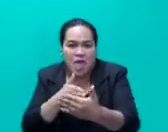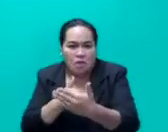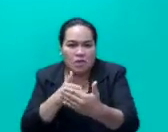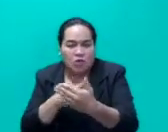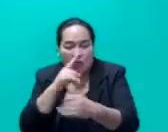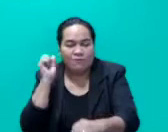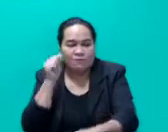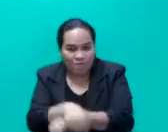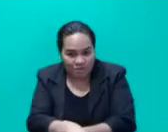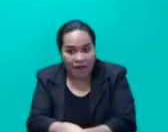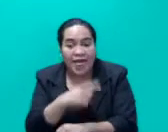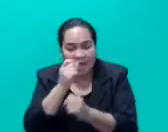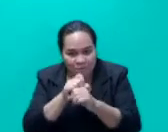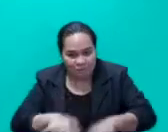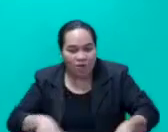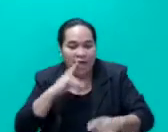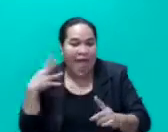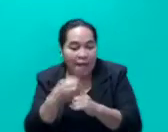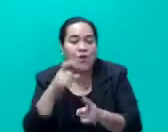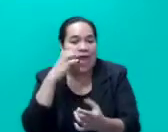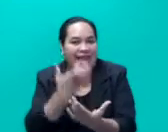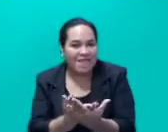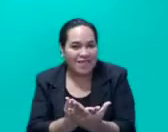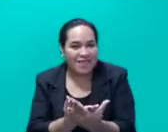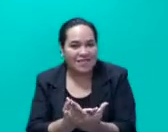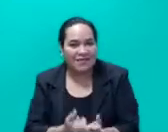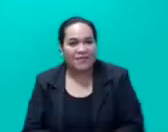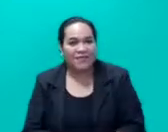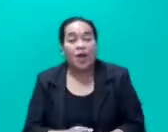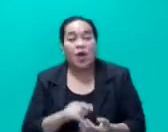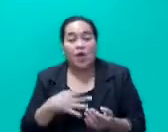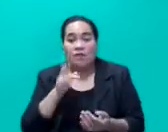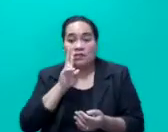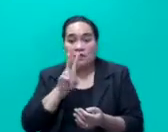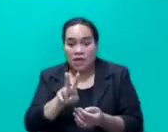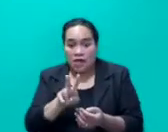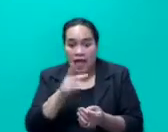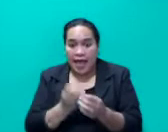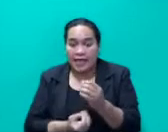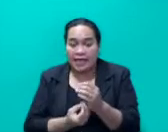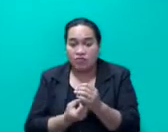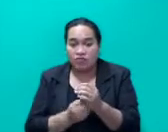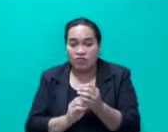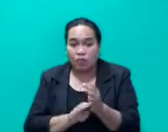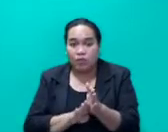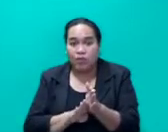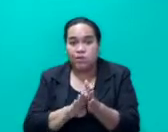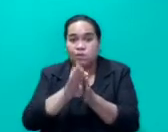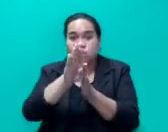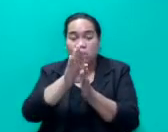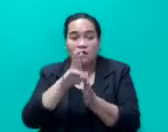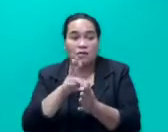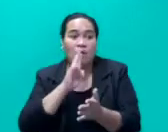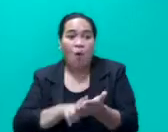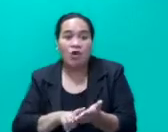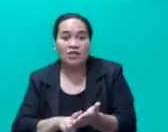overcome before impact is evident. However, we've seen an increase in reporting, and I say this is